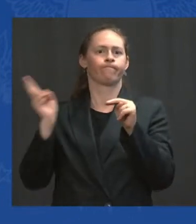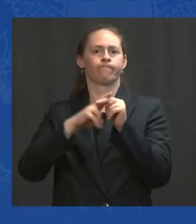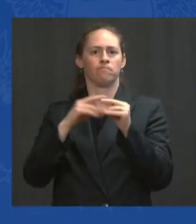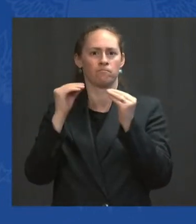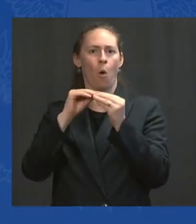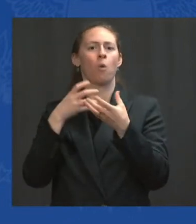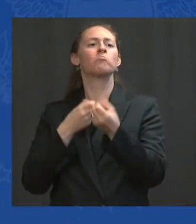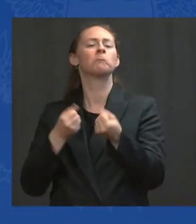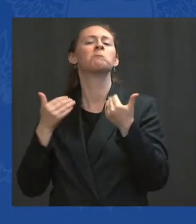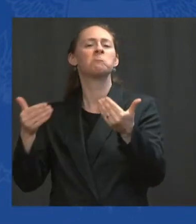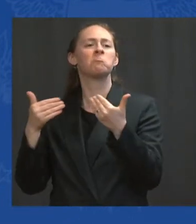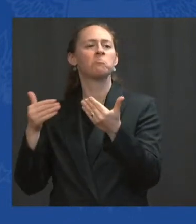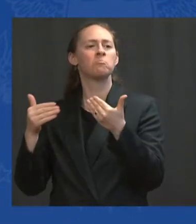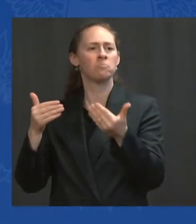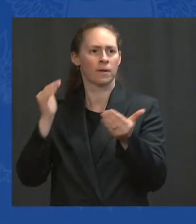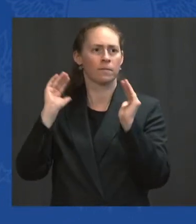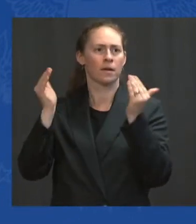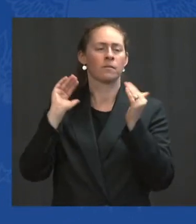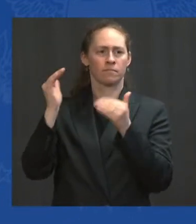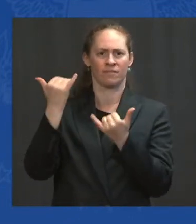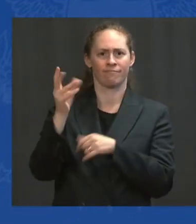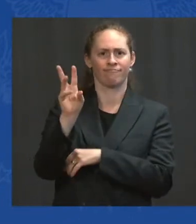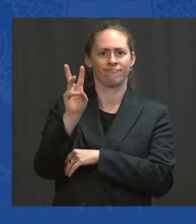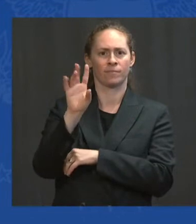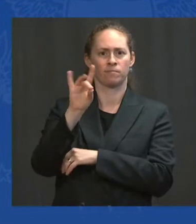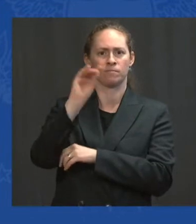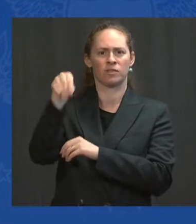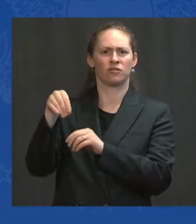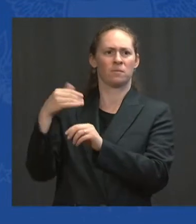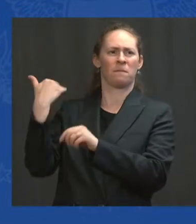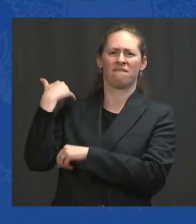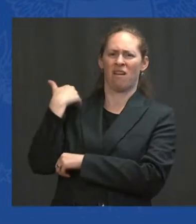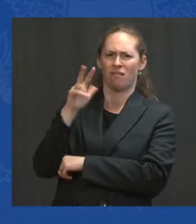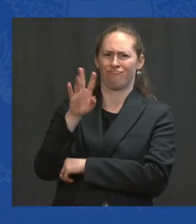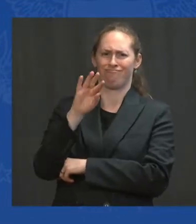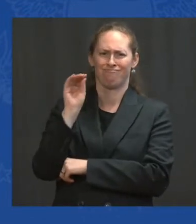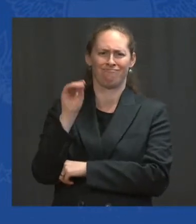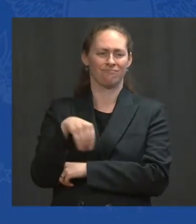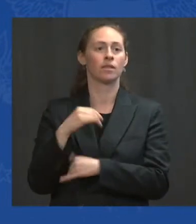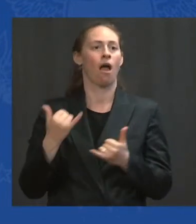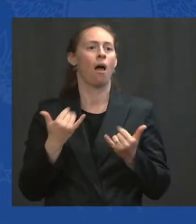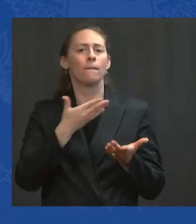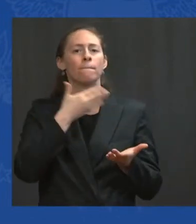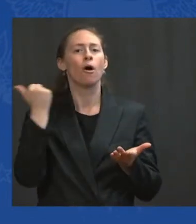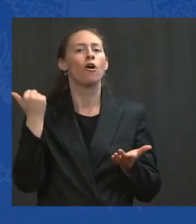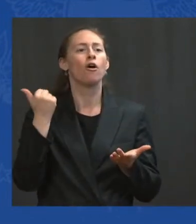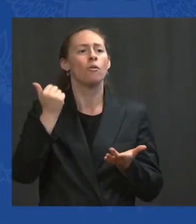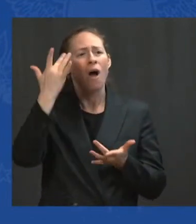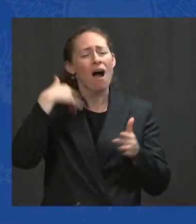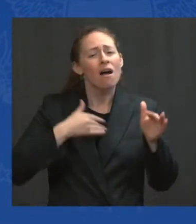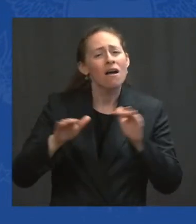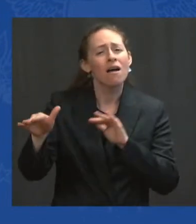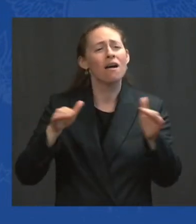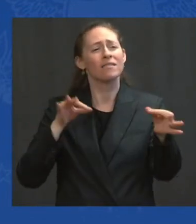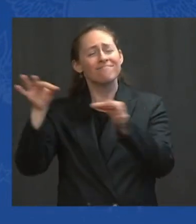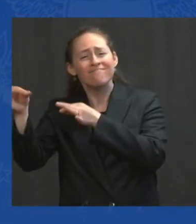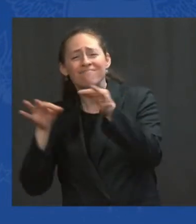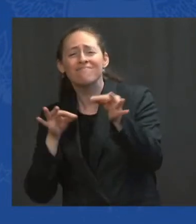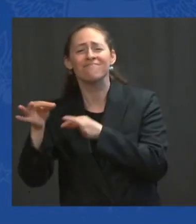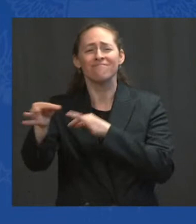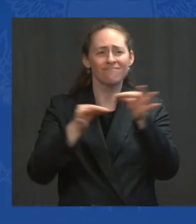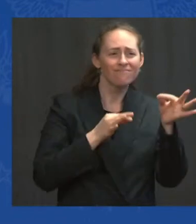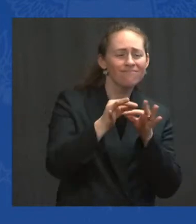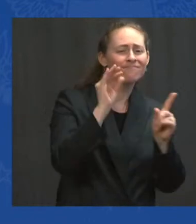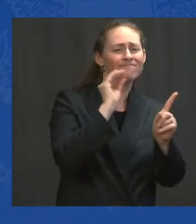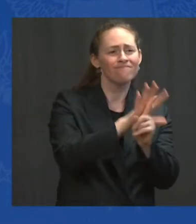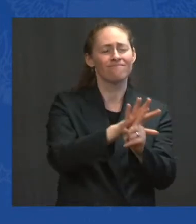68%. That is because we've worked hard to get the word out about the safety and efficacy of the vaccines,